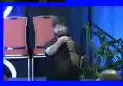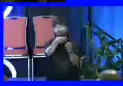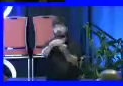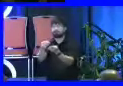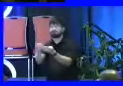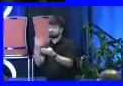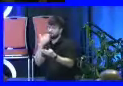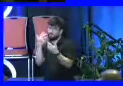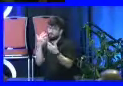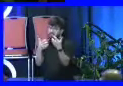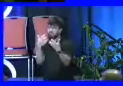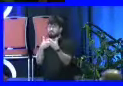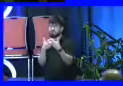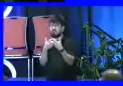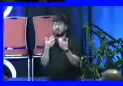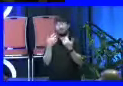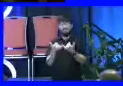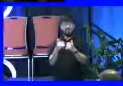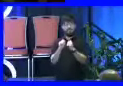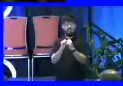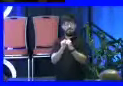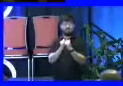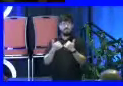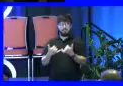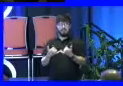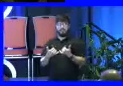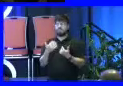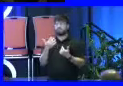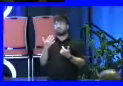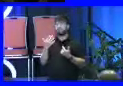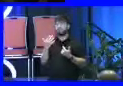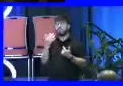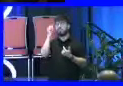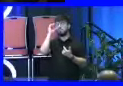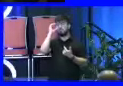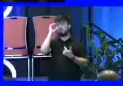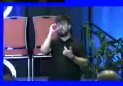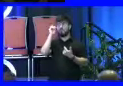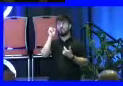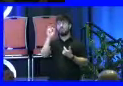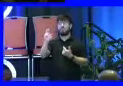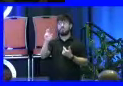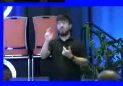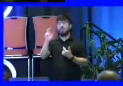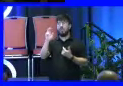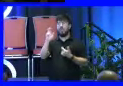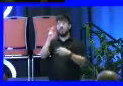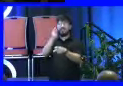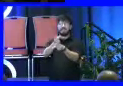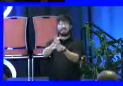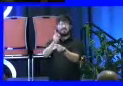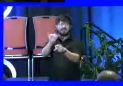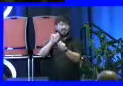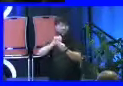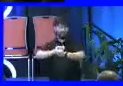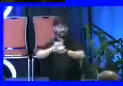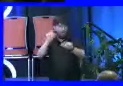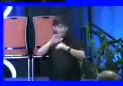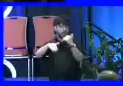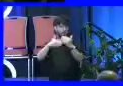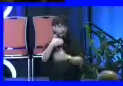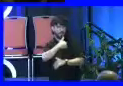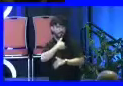So, but how do you pay capitation now if you're not sure who, or you just pay capitation for all the members? Or do you only grab